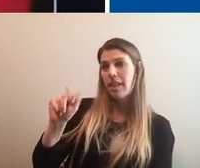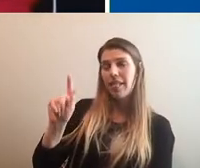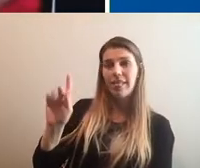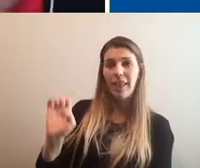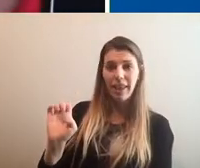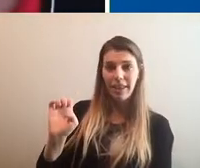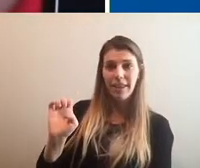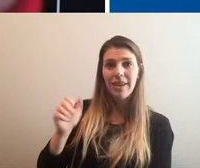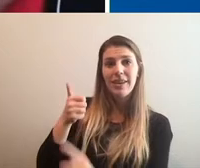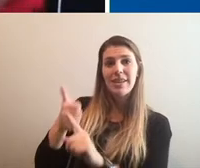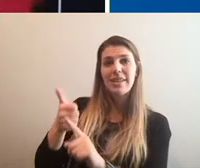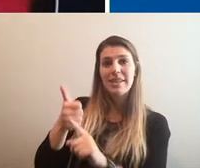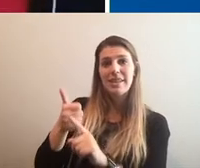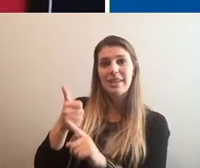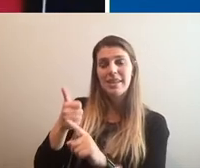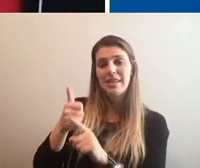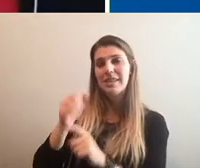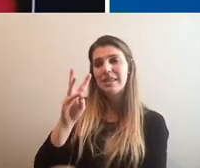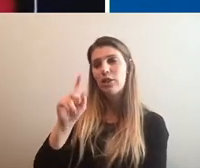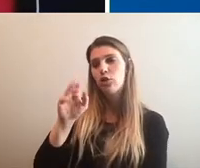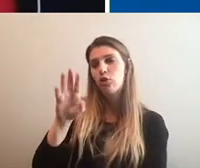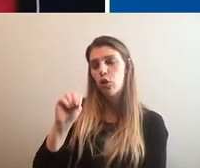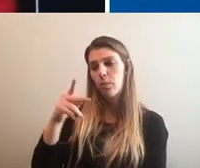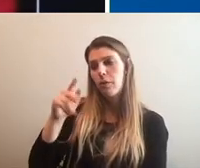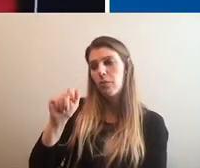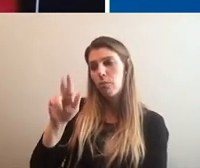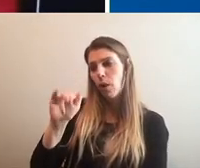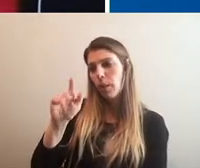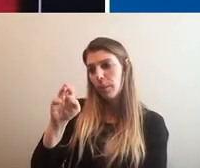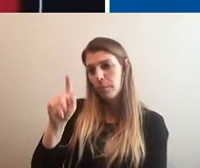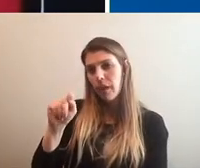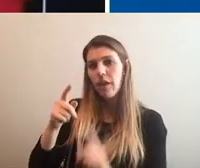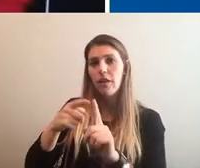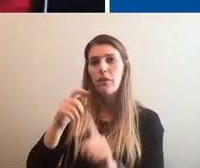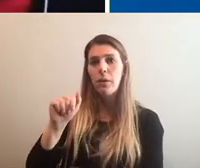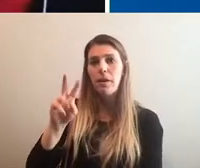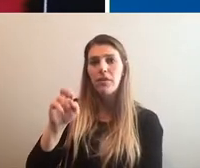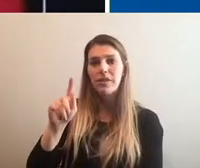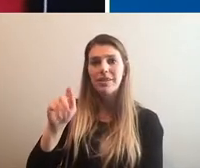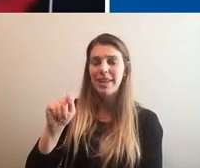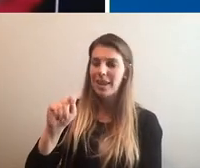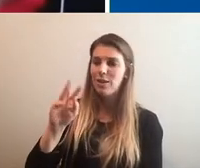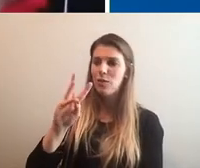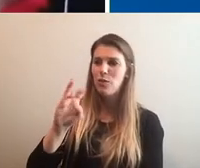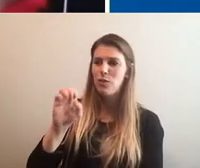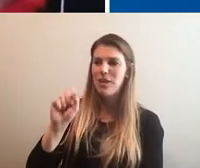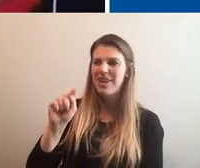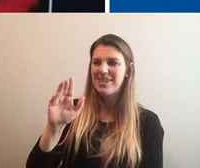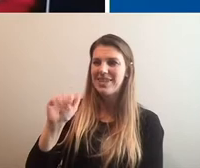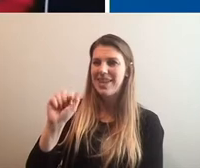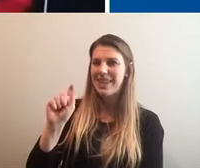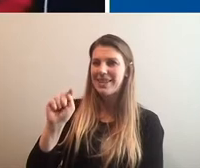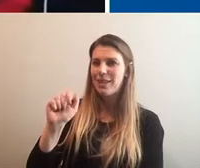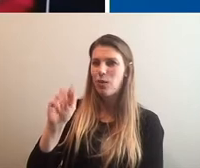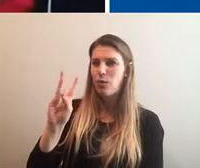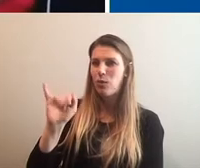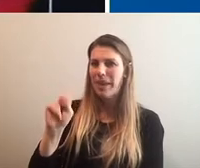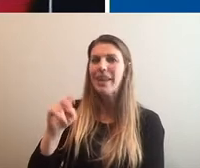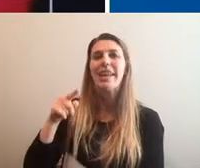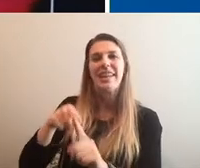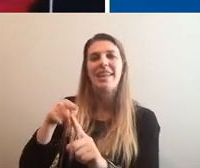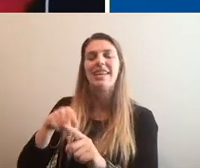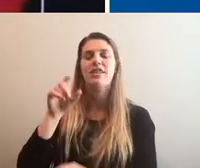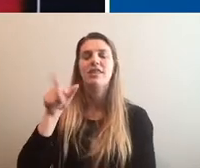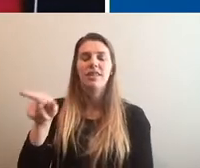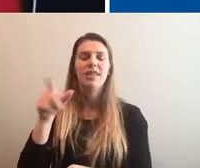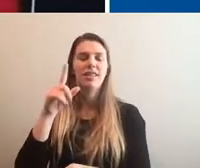is a six-term Conservative Member of Parliament from Edmonton, Wisconsin. He's the shadow minister in his